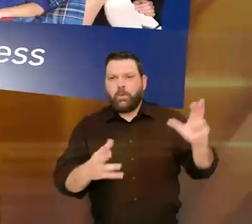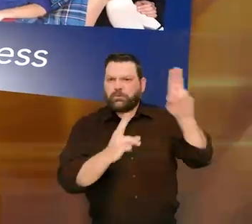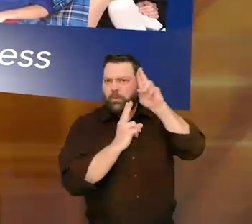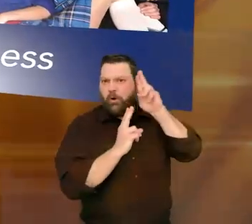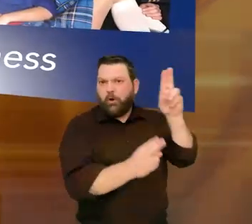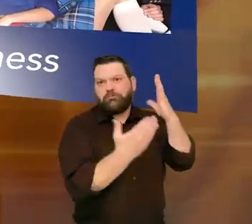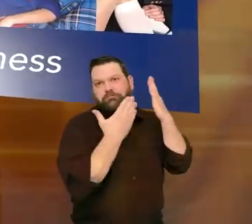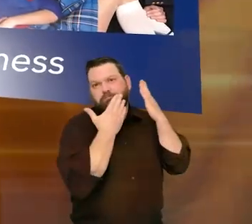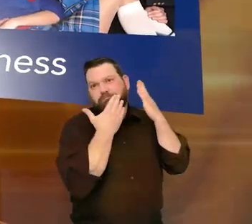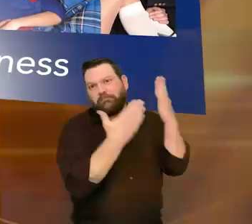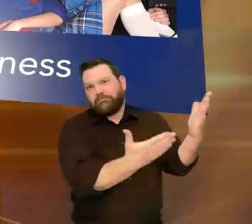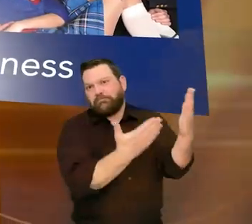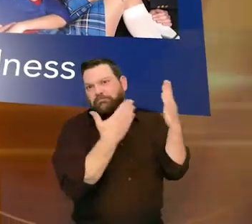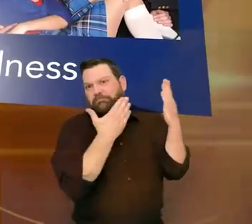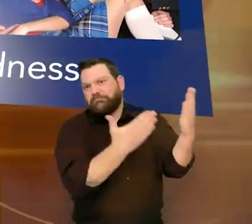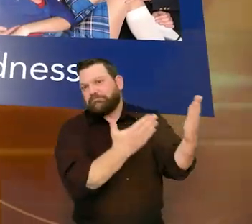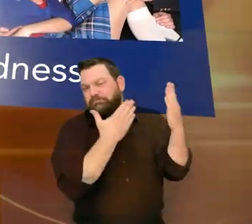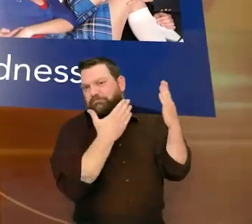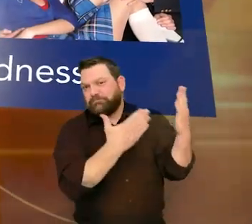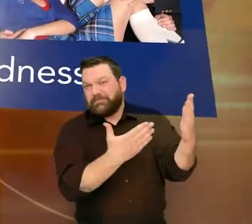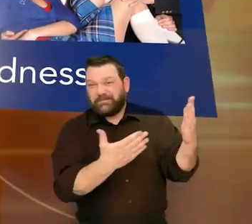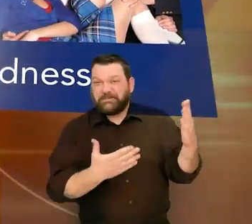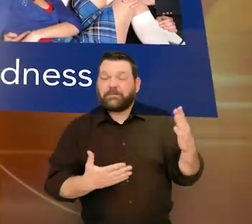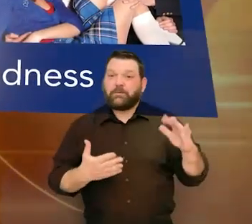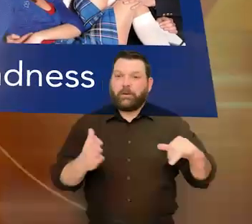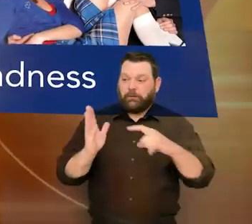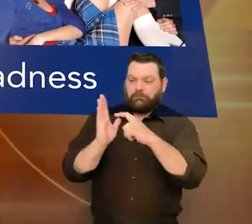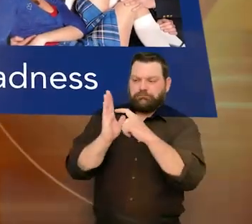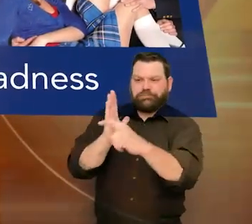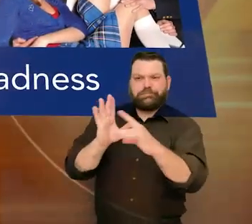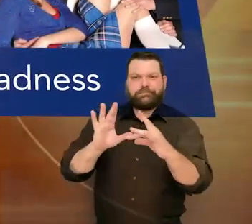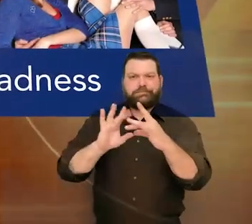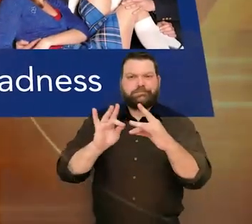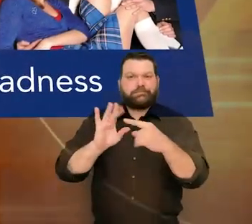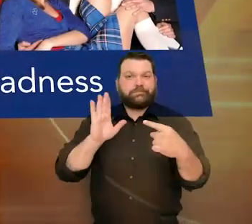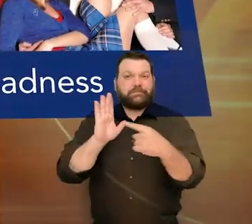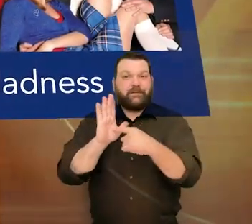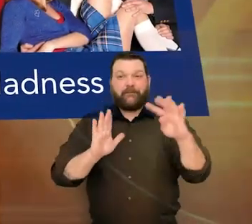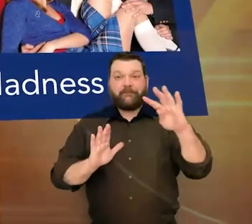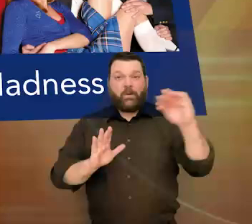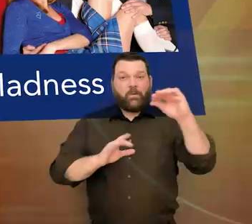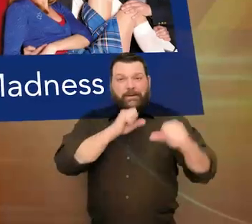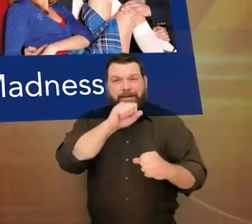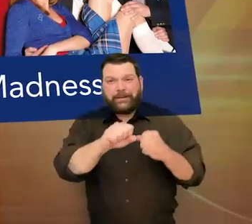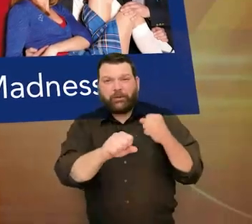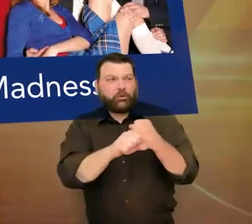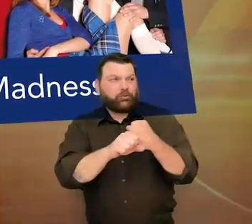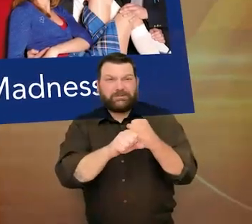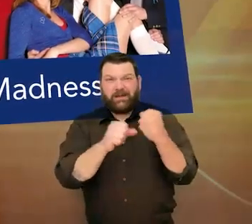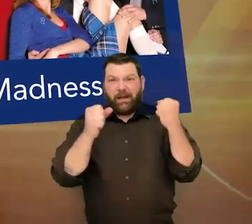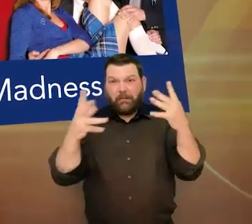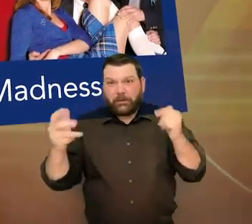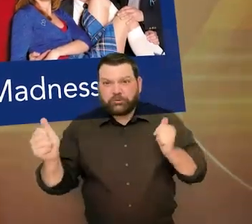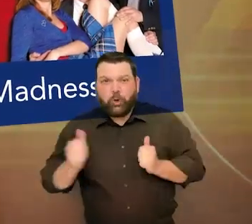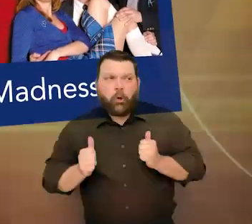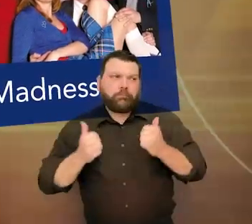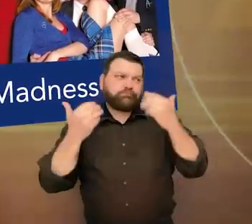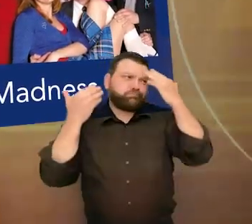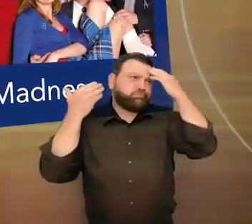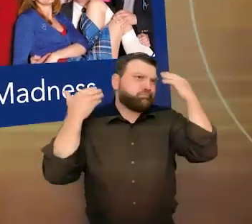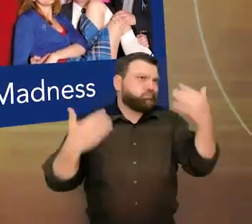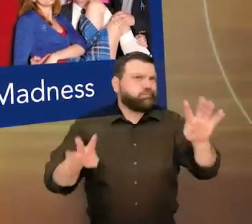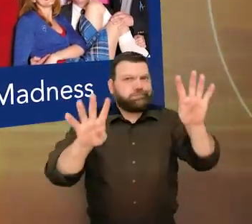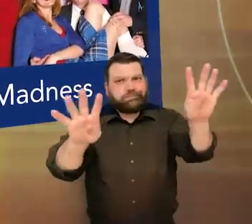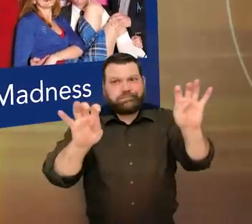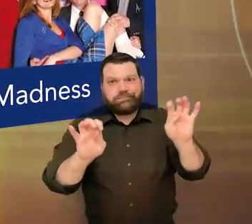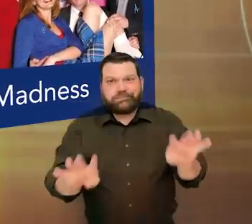This citation reads, "For 40 years, and who even knows how many performances, this comic whodunit entertained